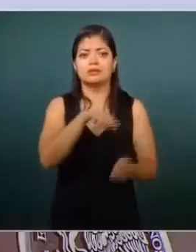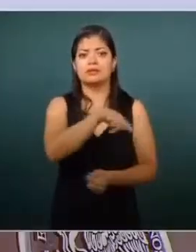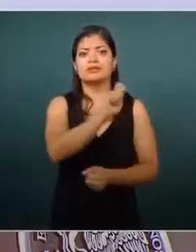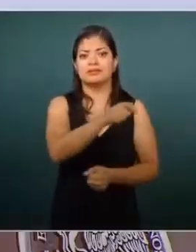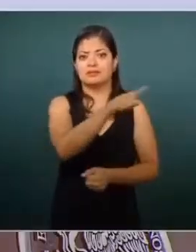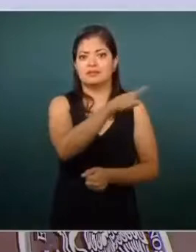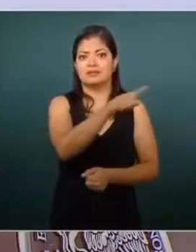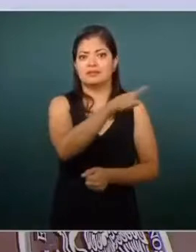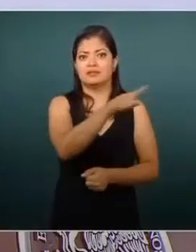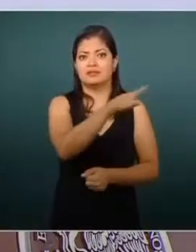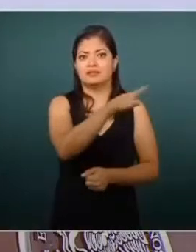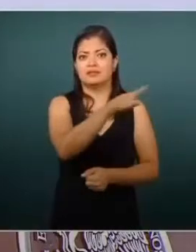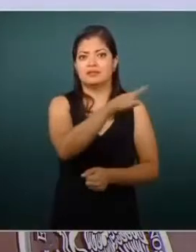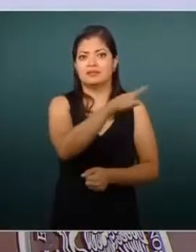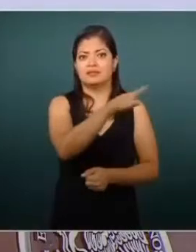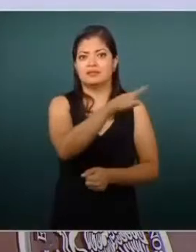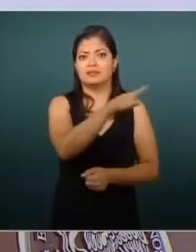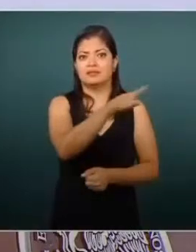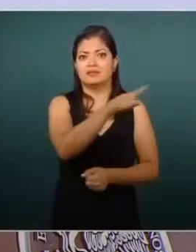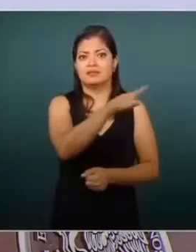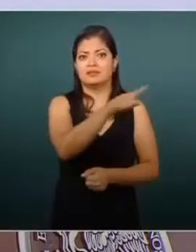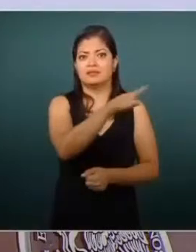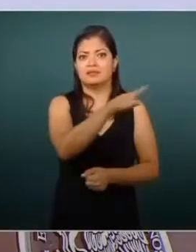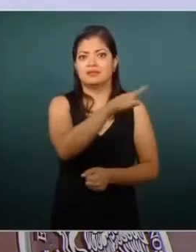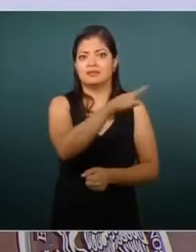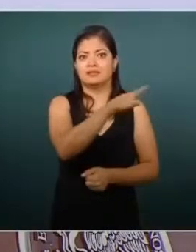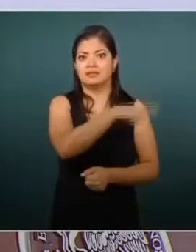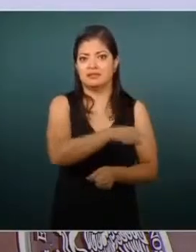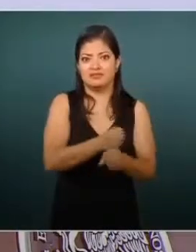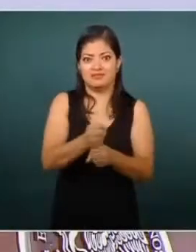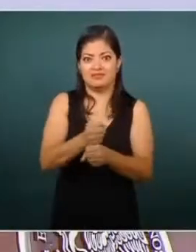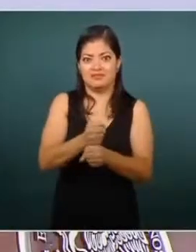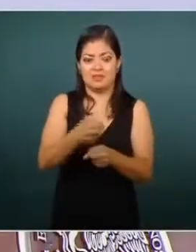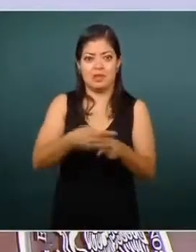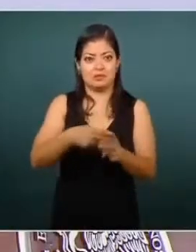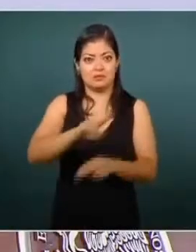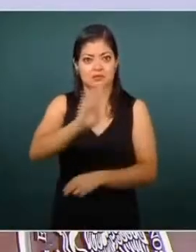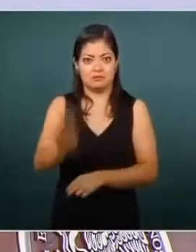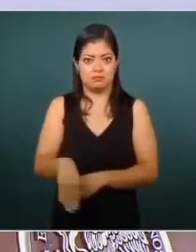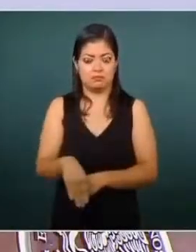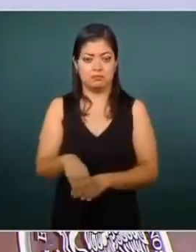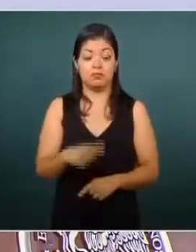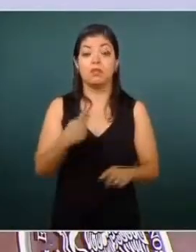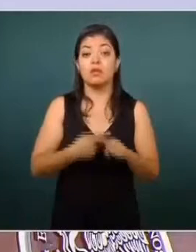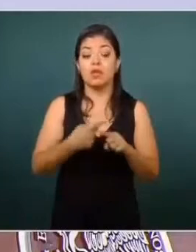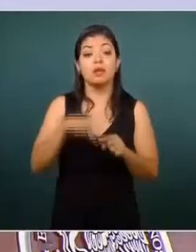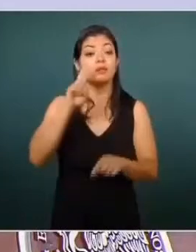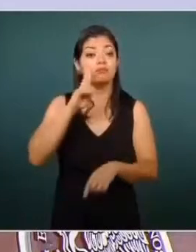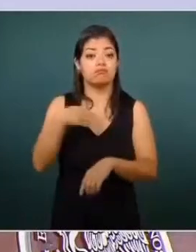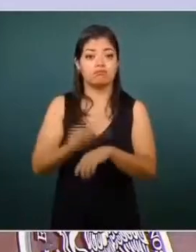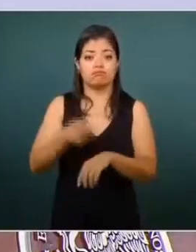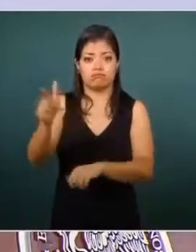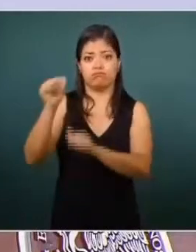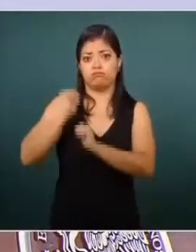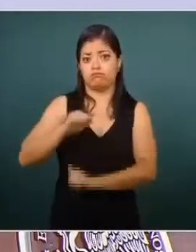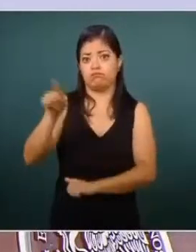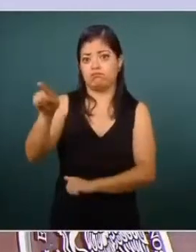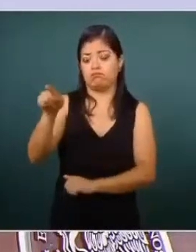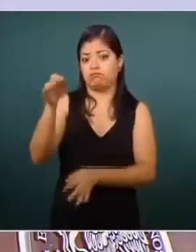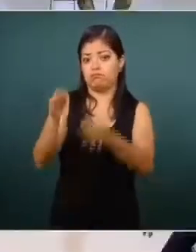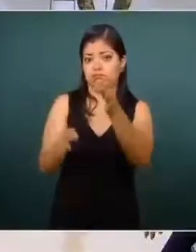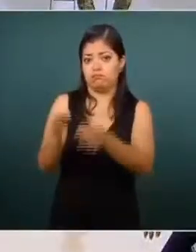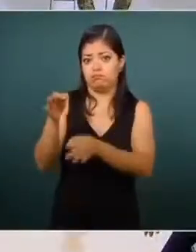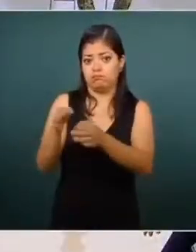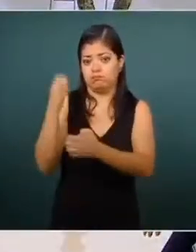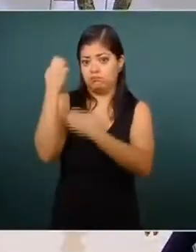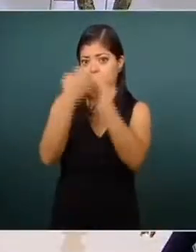muerte. Those policemen that caused his death. Será responsabilidad de las instancias de impartición de justicia culminar el